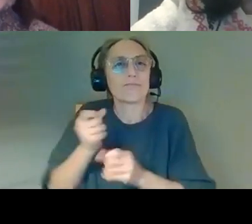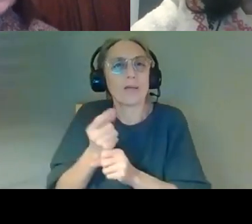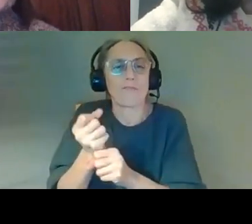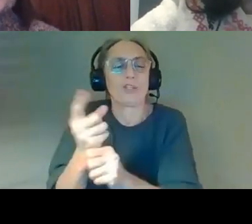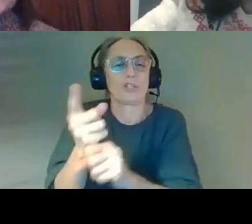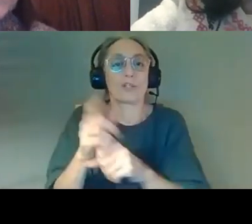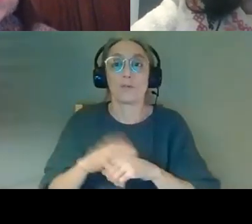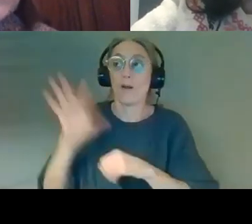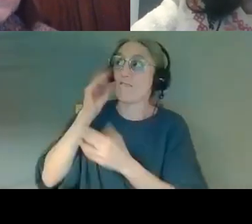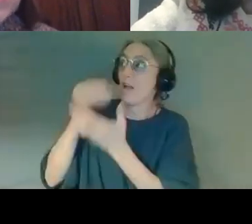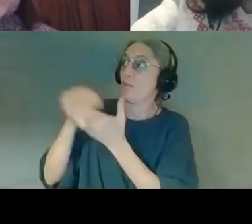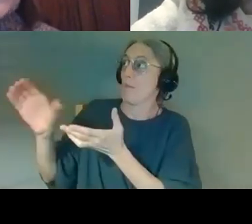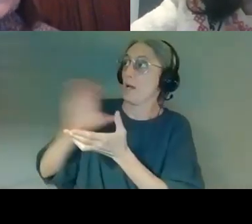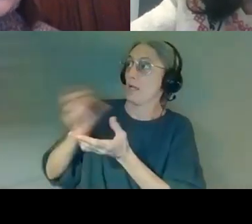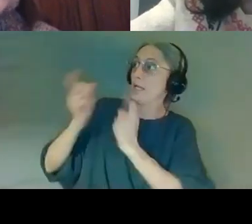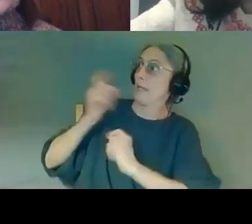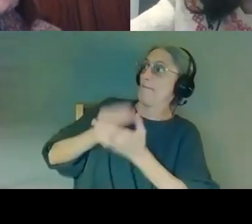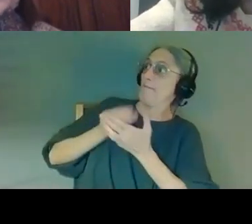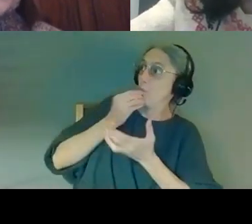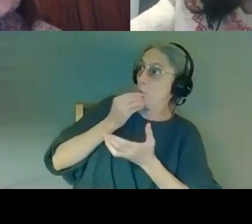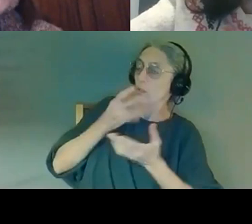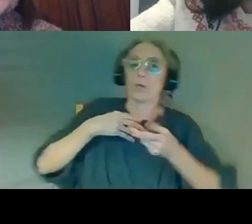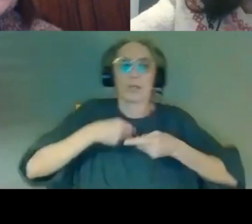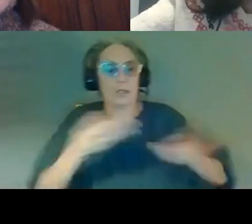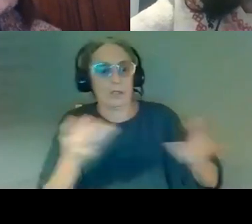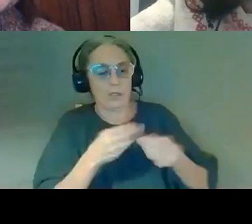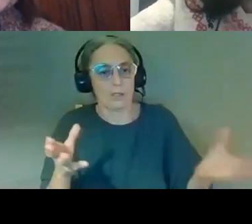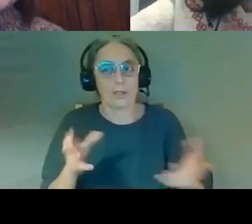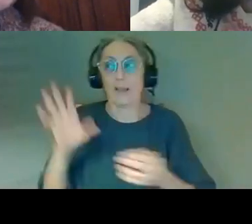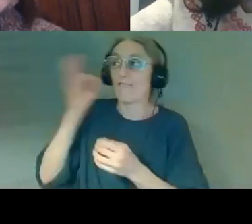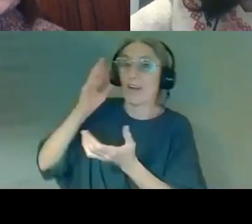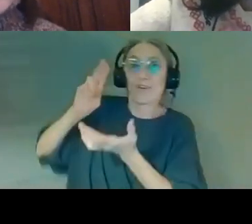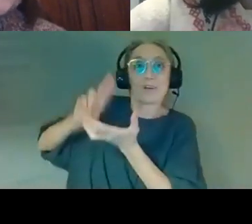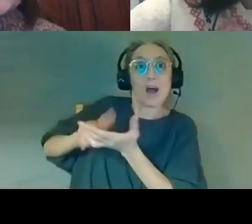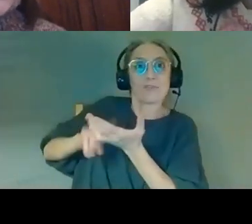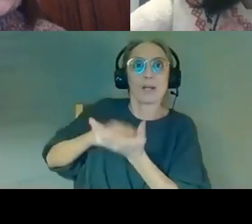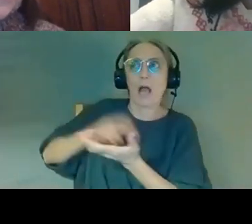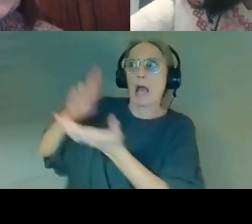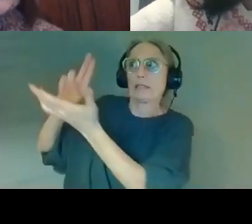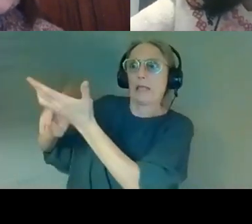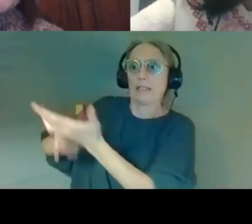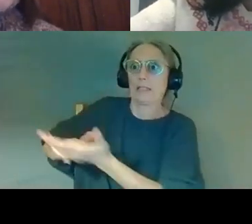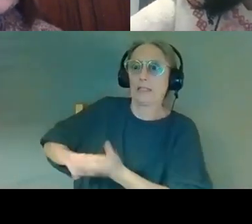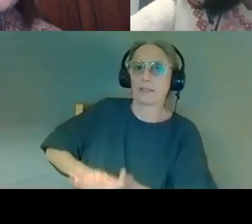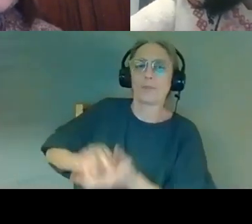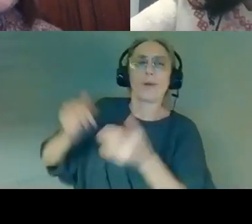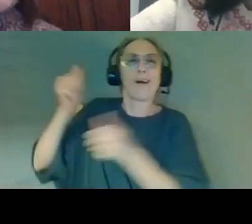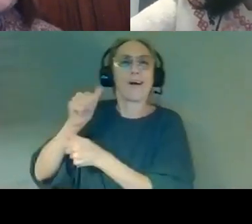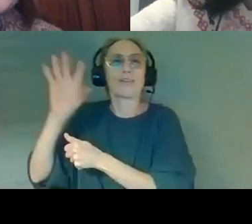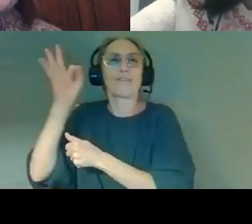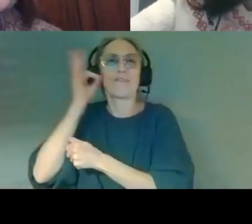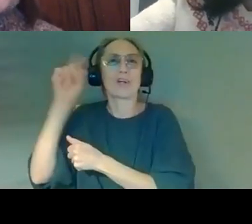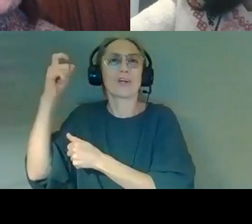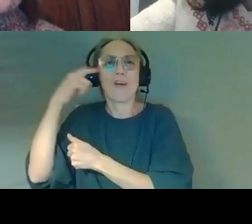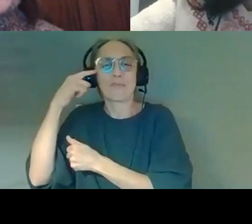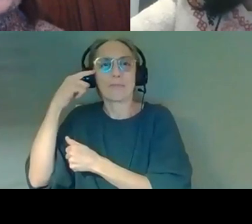I sign federal contracts, and so this is part of their accountability structure. But